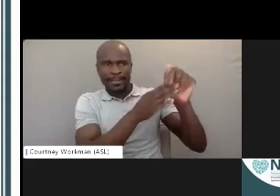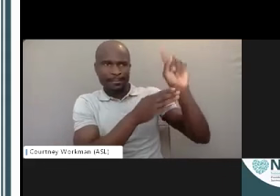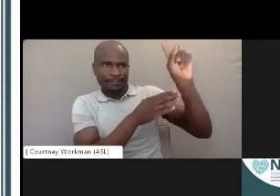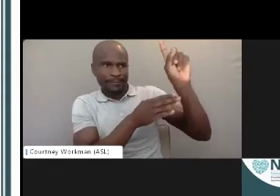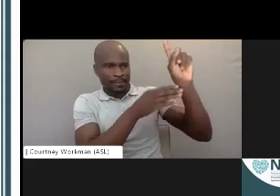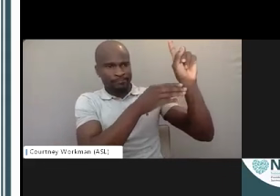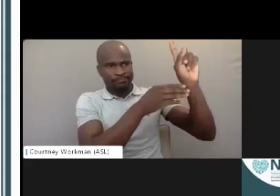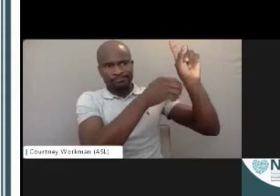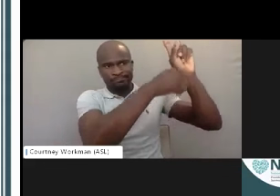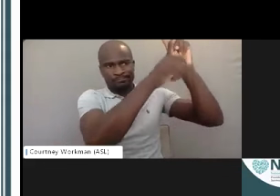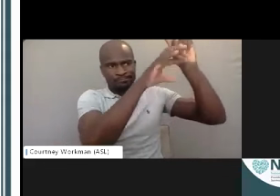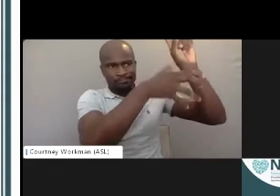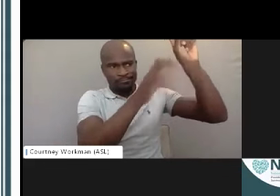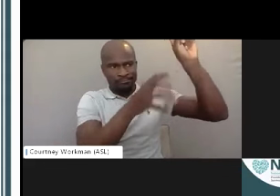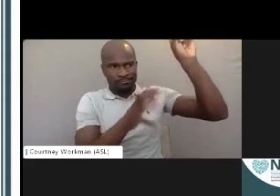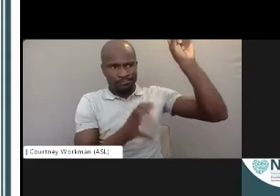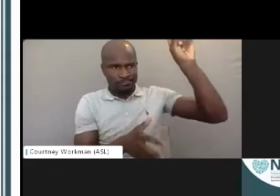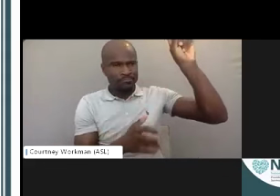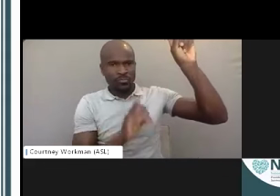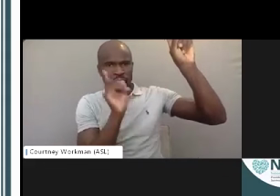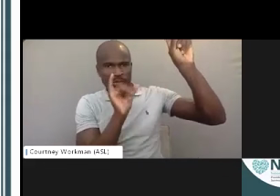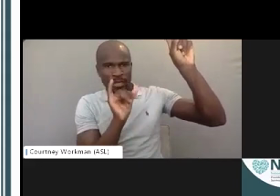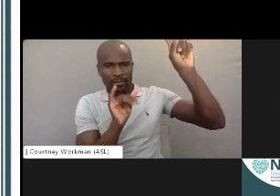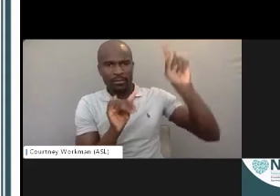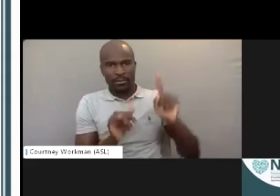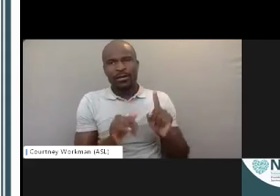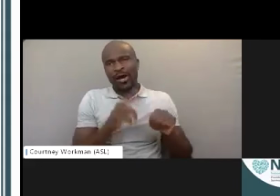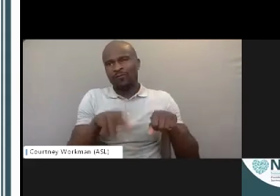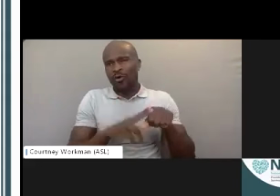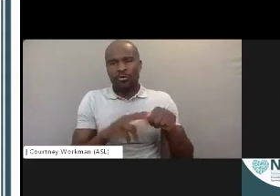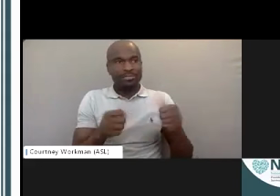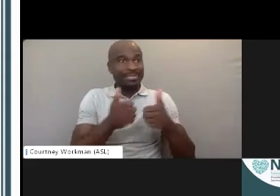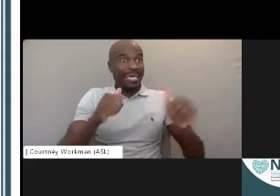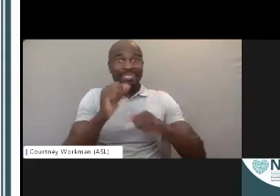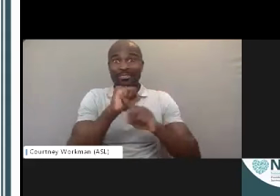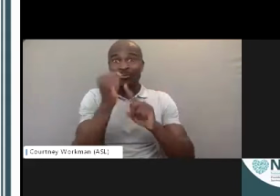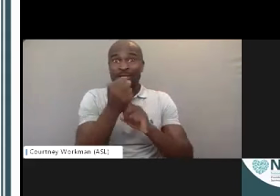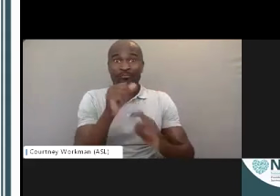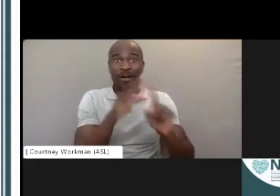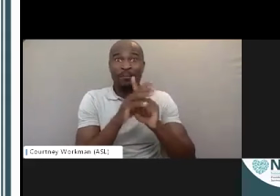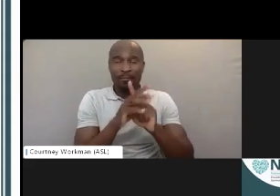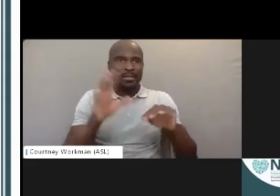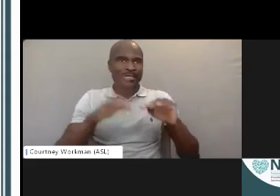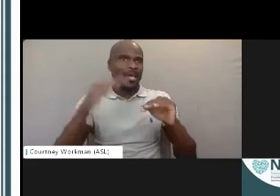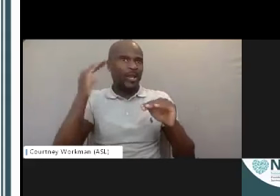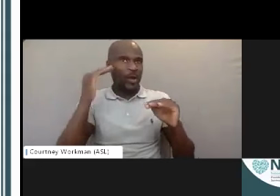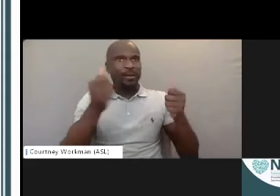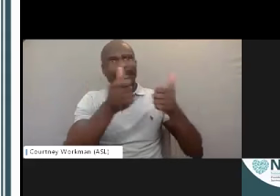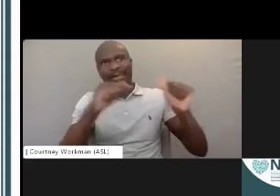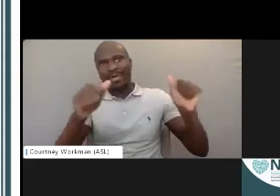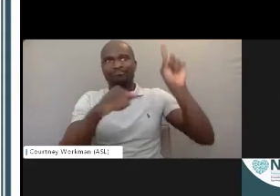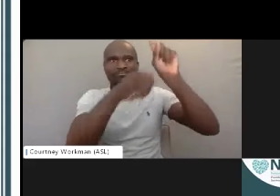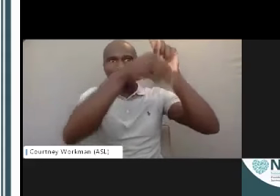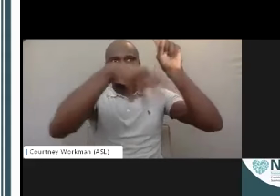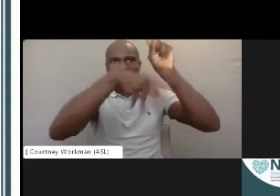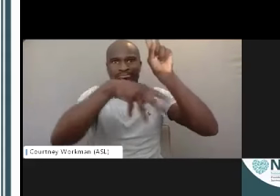look like. And you've established that connection and that trust so that then you are able to have a plan and then pivot the plan